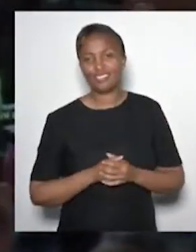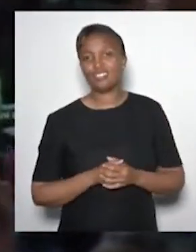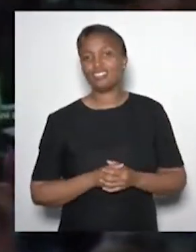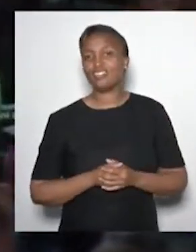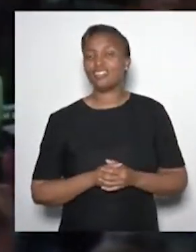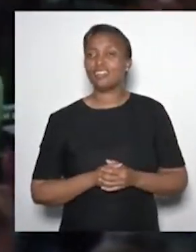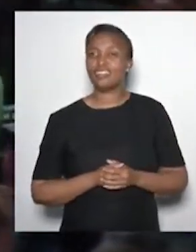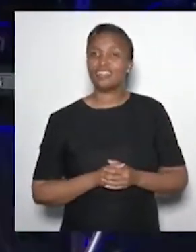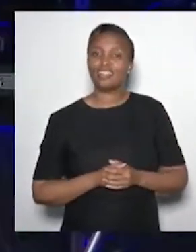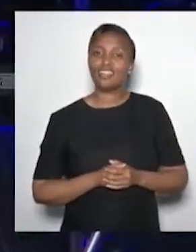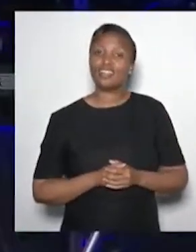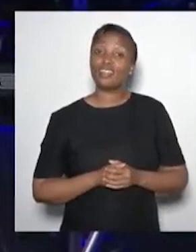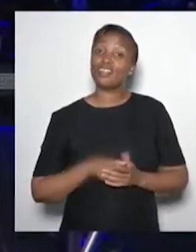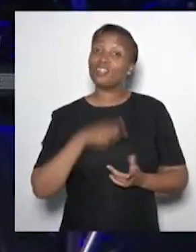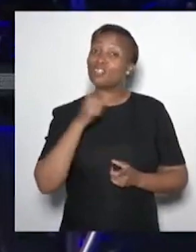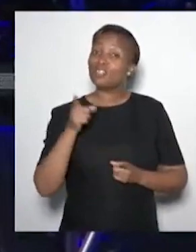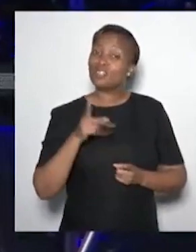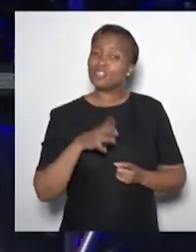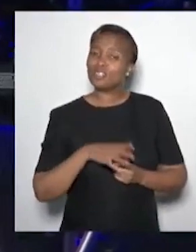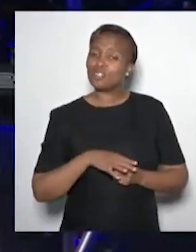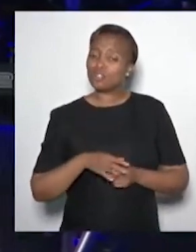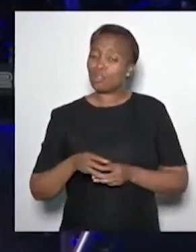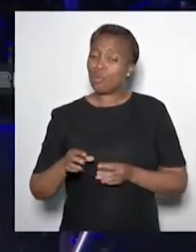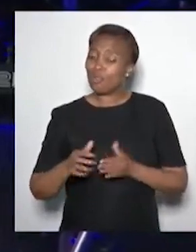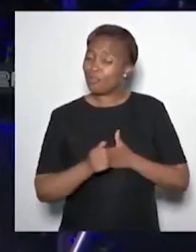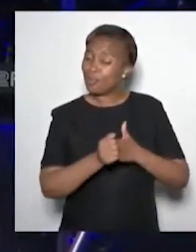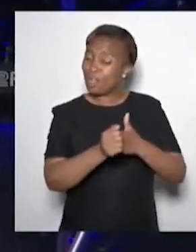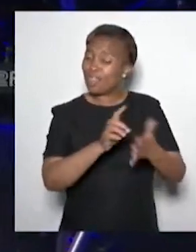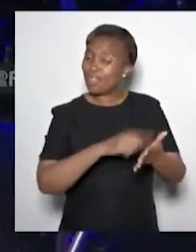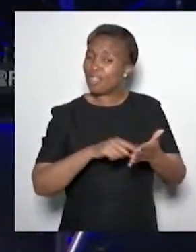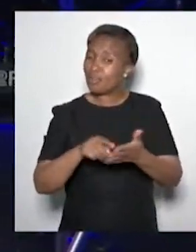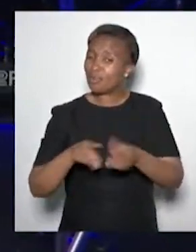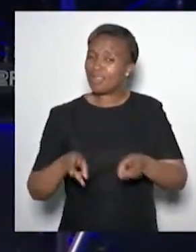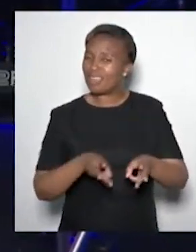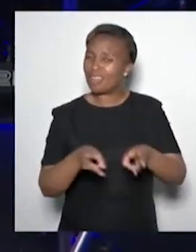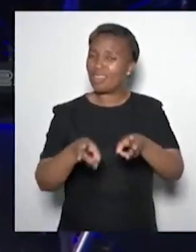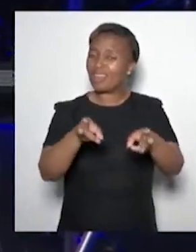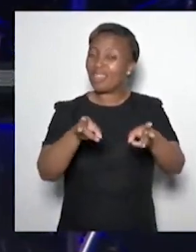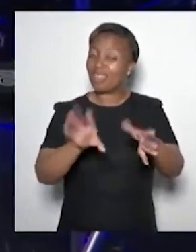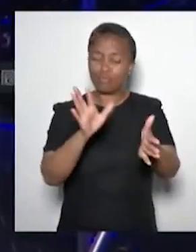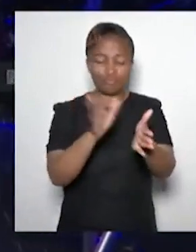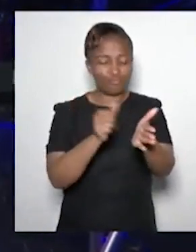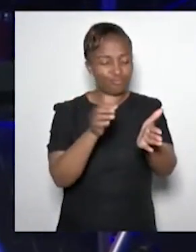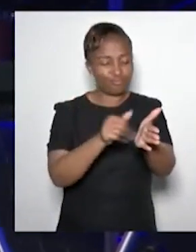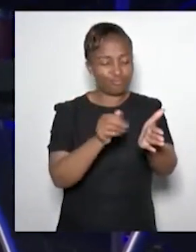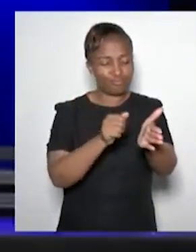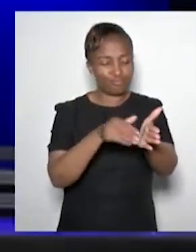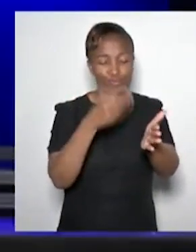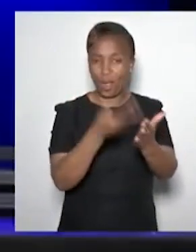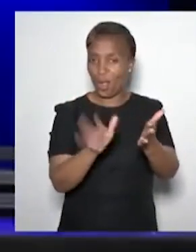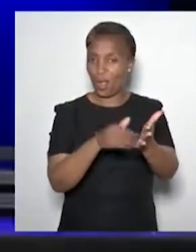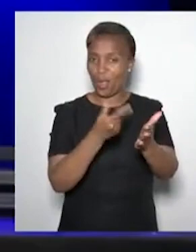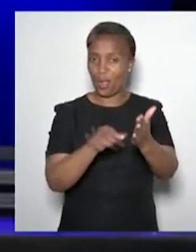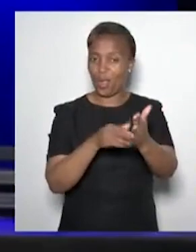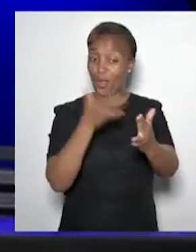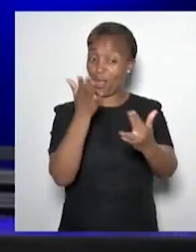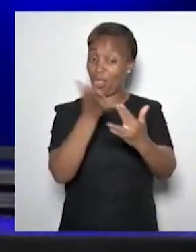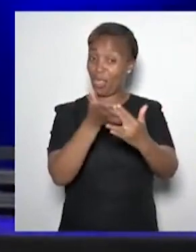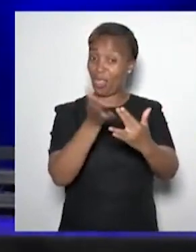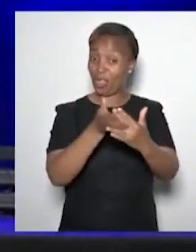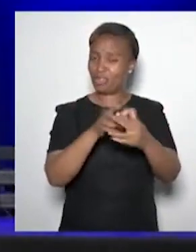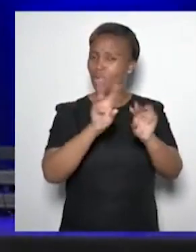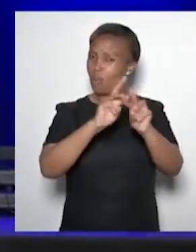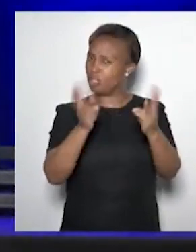So if we channel them right, they will gossip the gospel through the world.